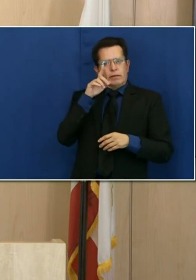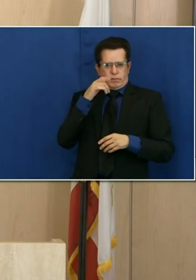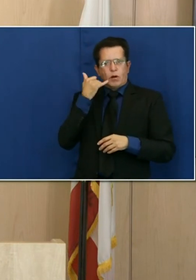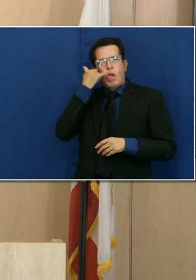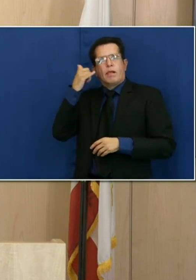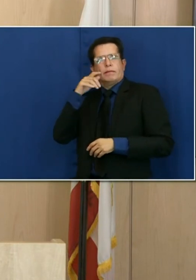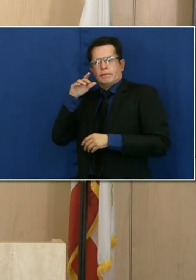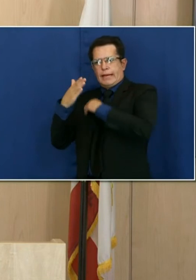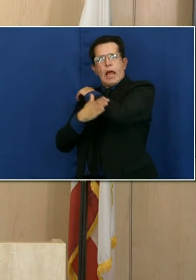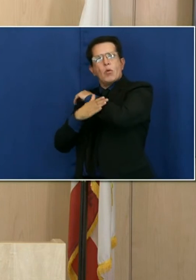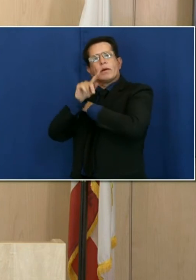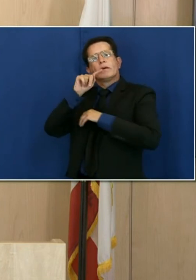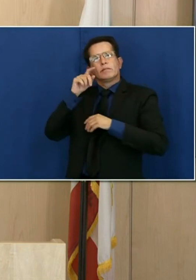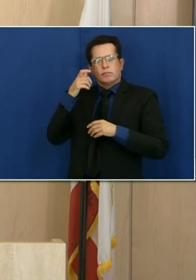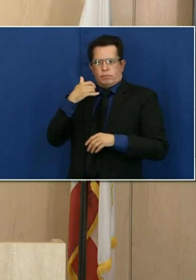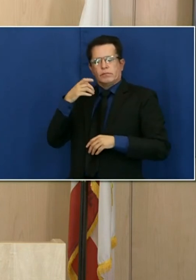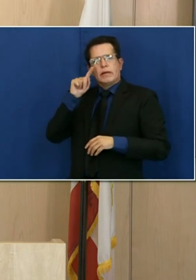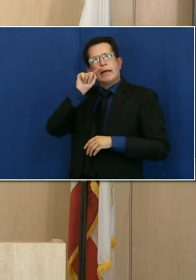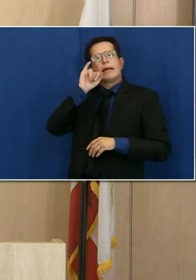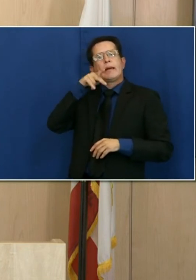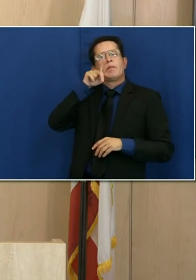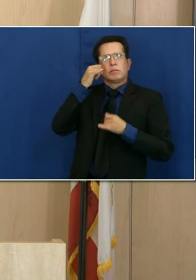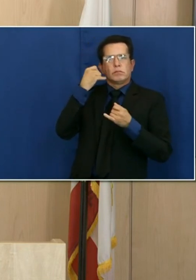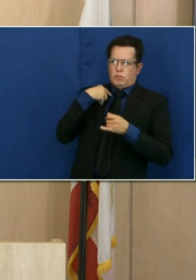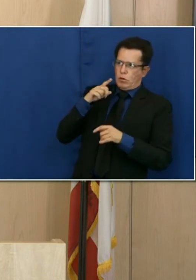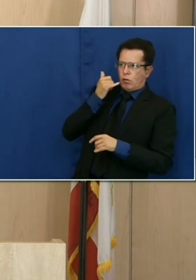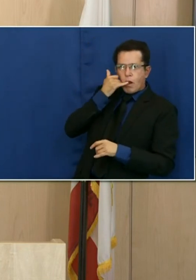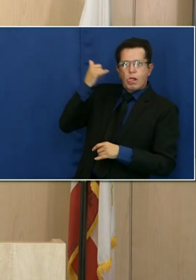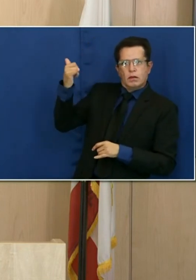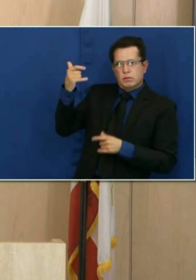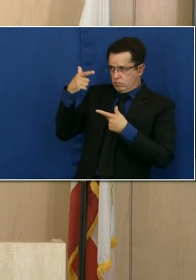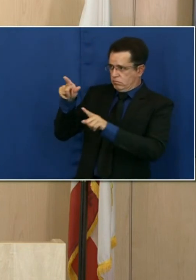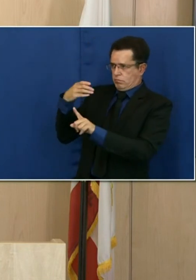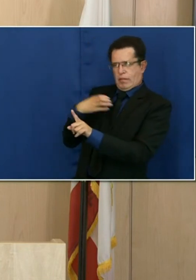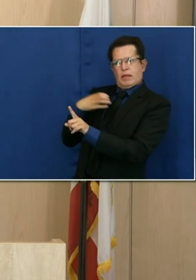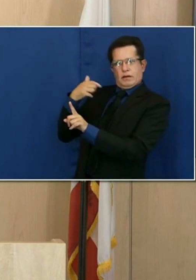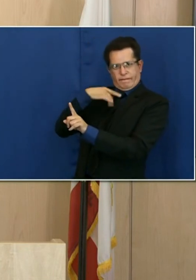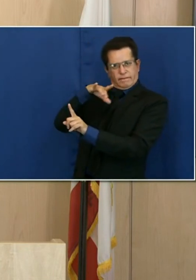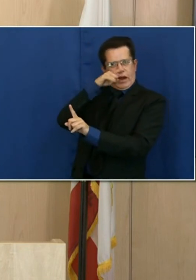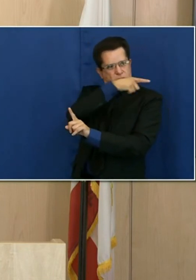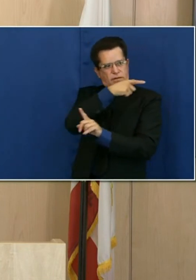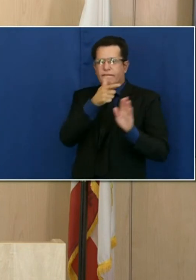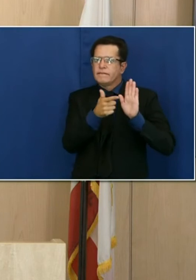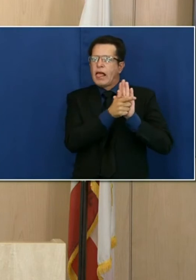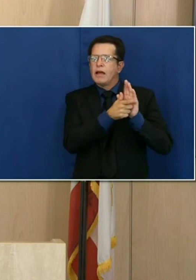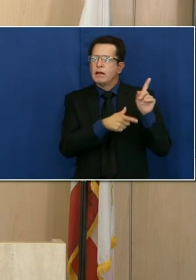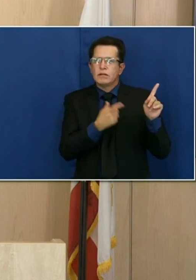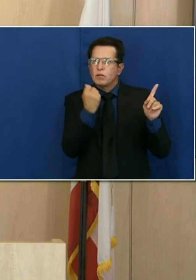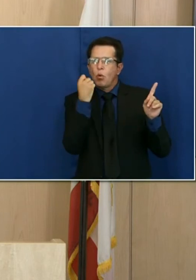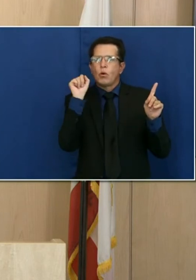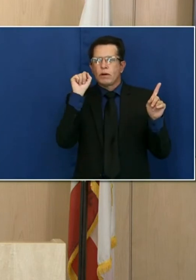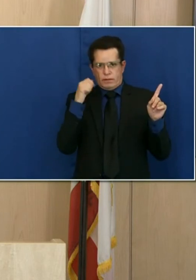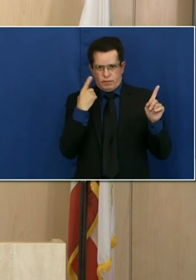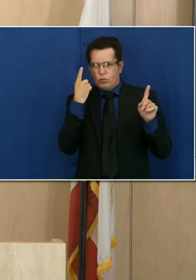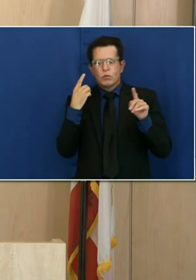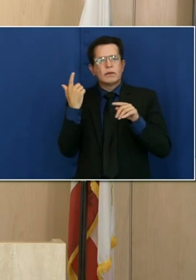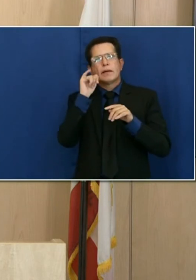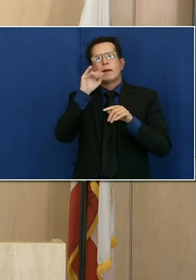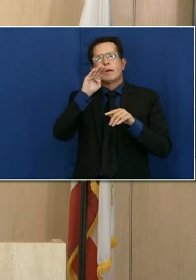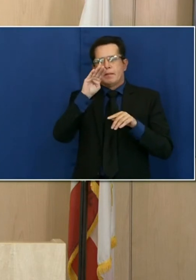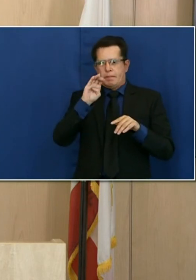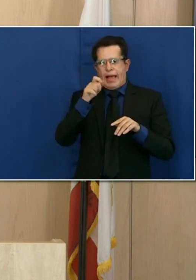in ahead about entities that had publicly stated they were going to defy the orders, including, for example, a mega